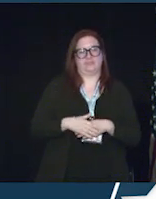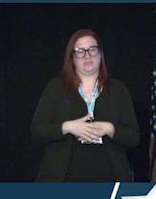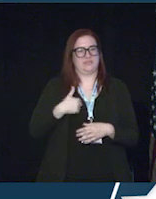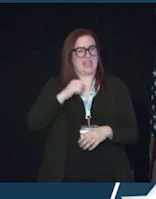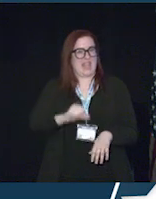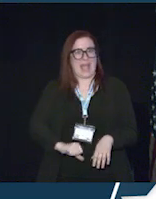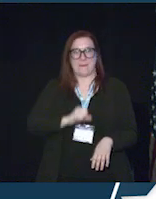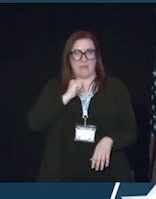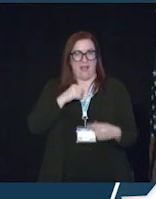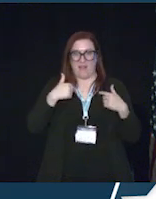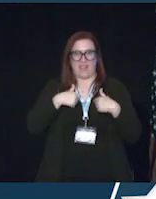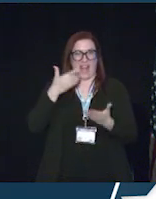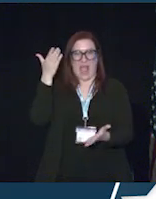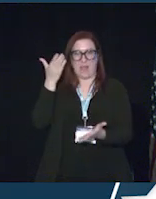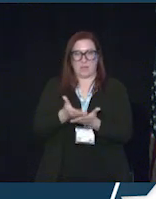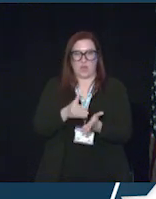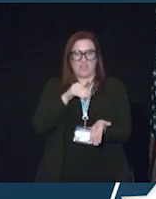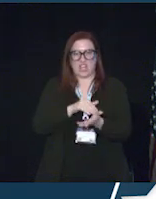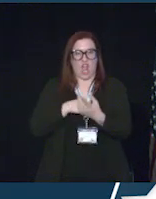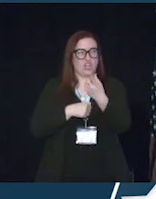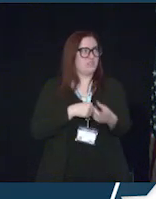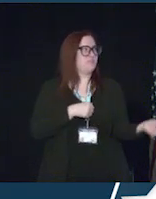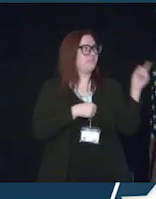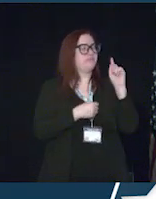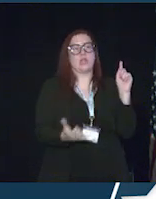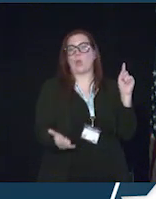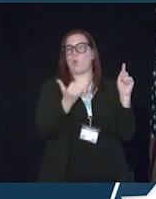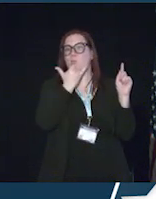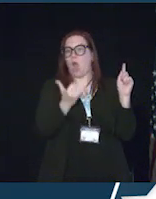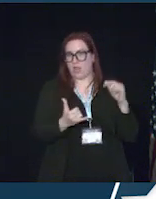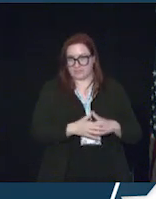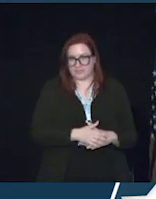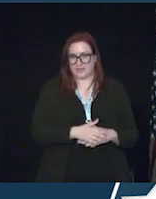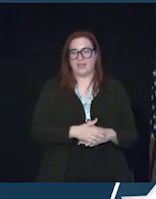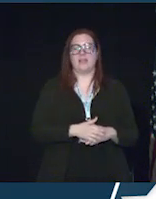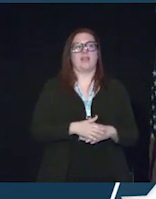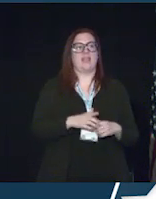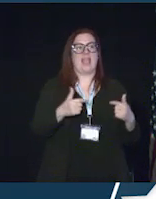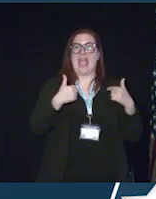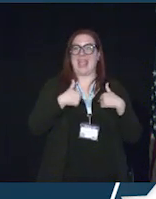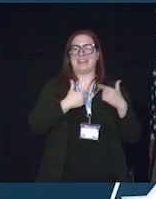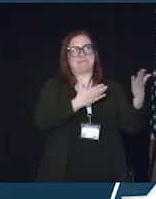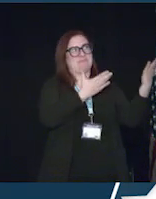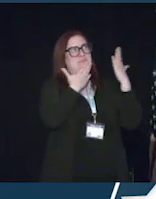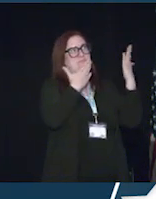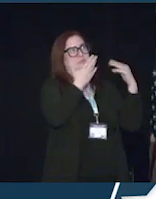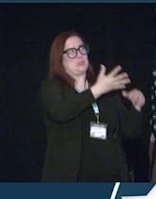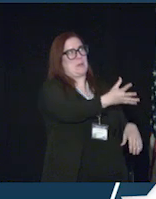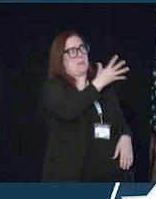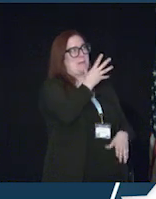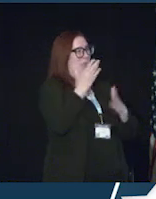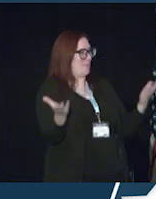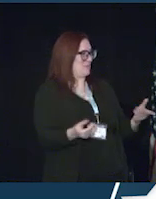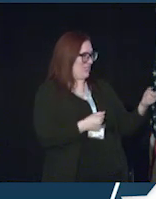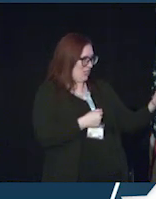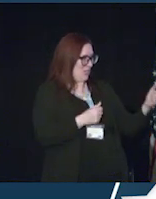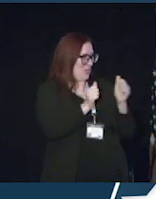I have proved those doctors wrong, and it is all thanks to my mom, who's right here in the